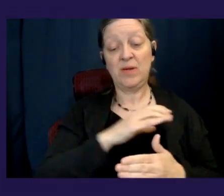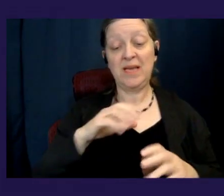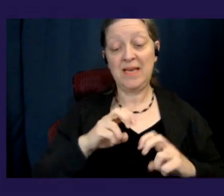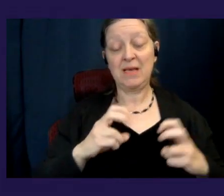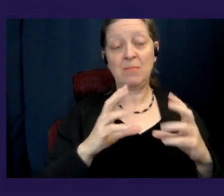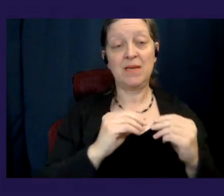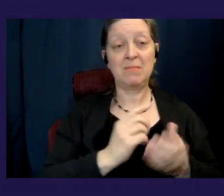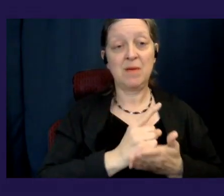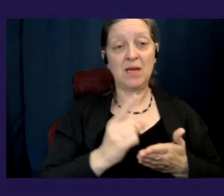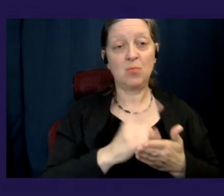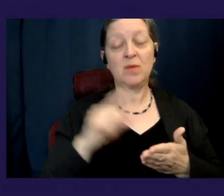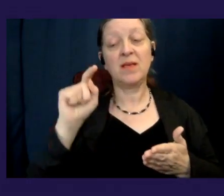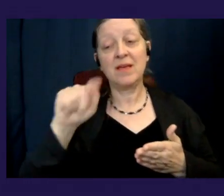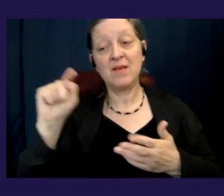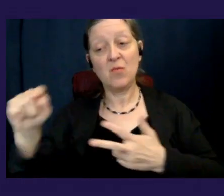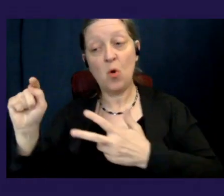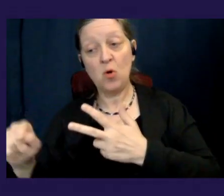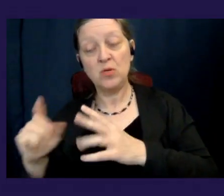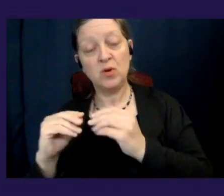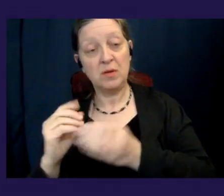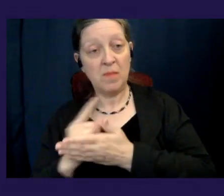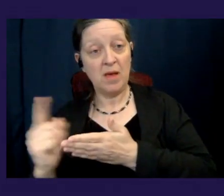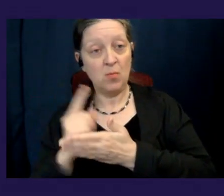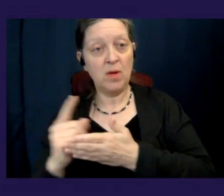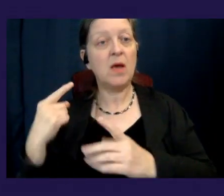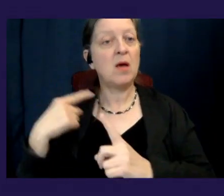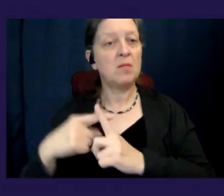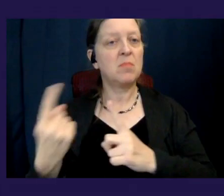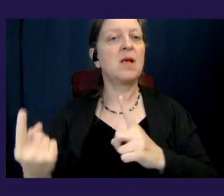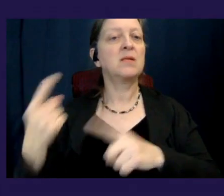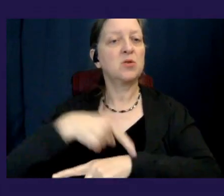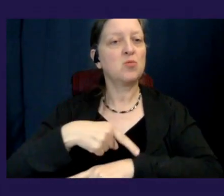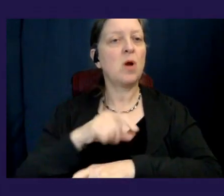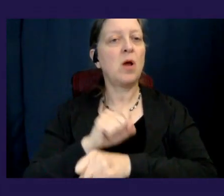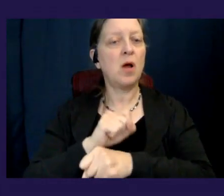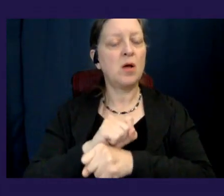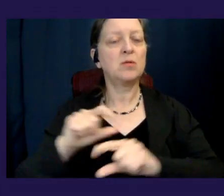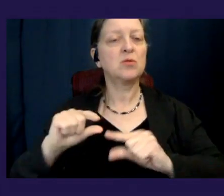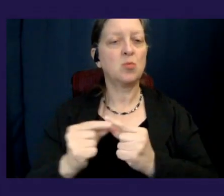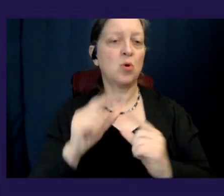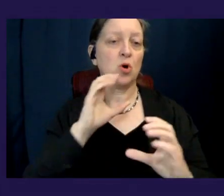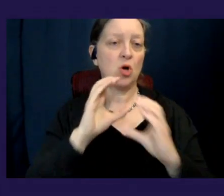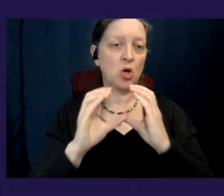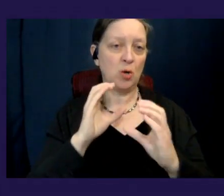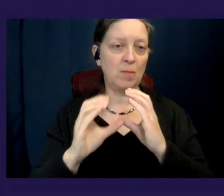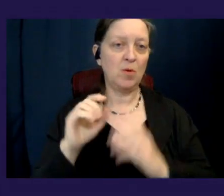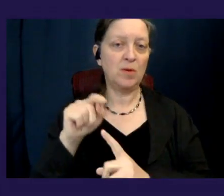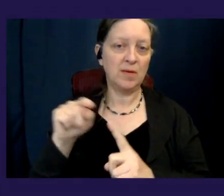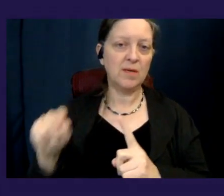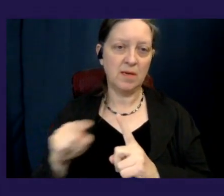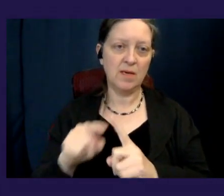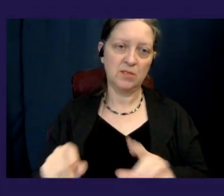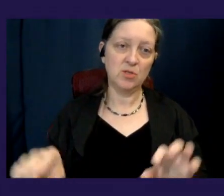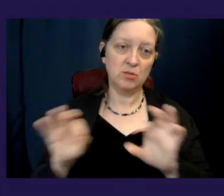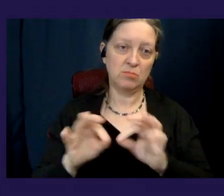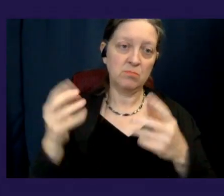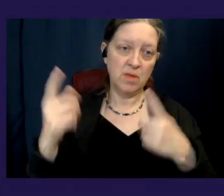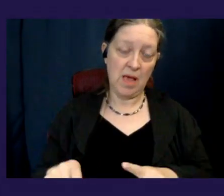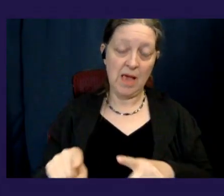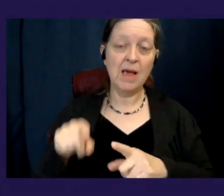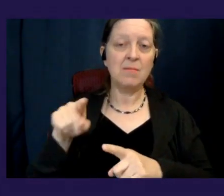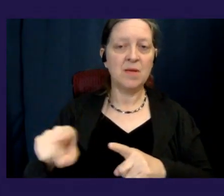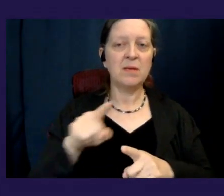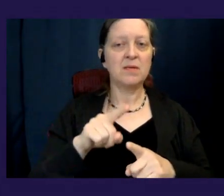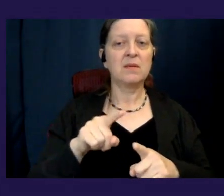cross work group communications. And I think one major lesson learned is just how much time and intensity of effort it takes to make sure that all the